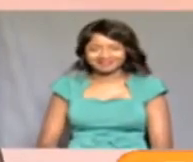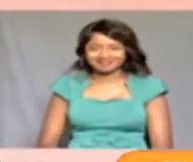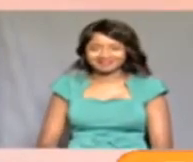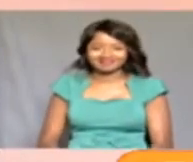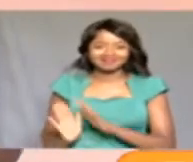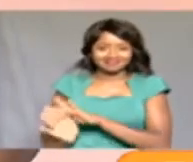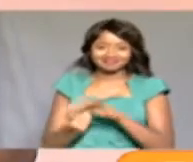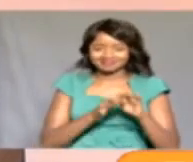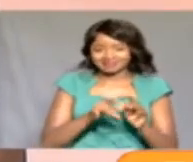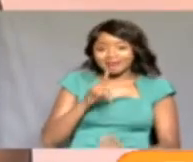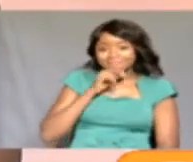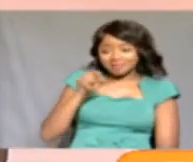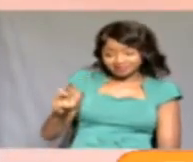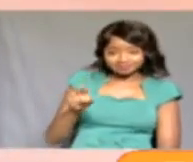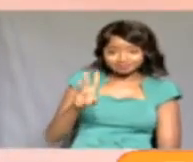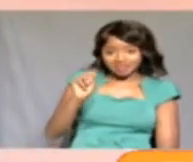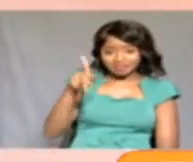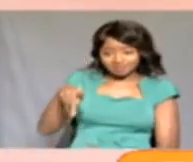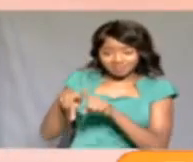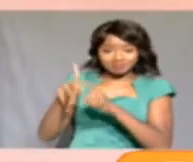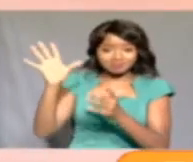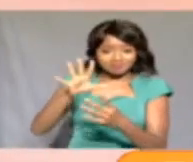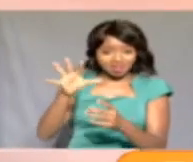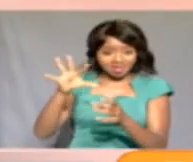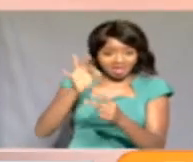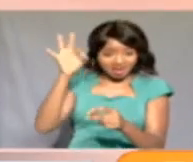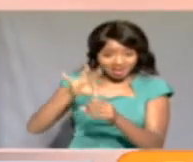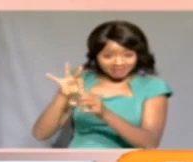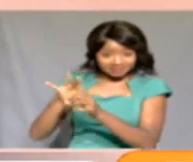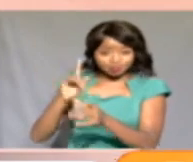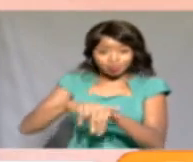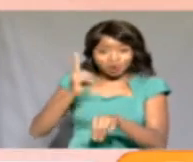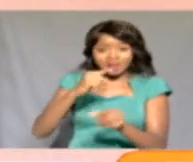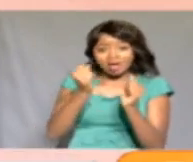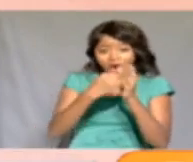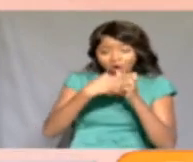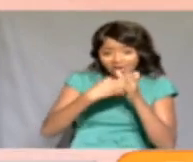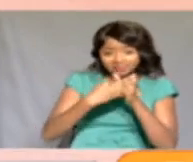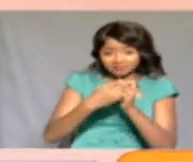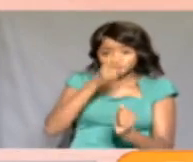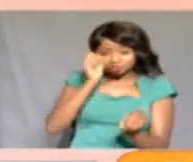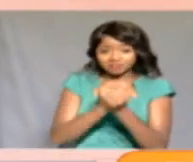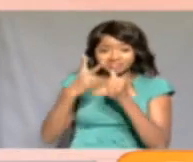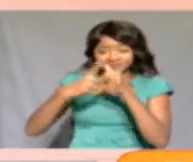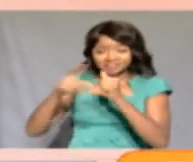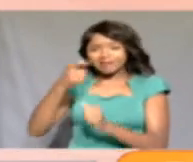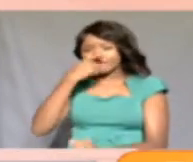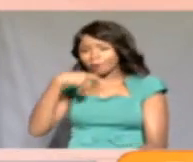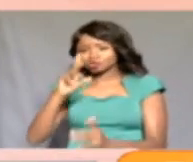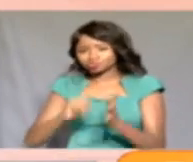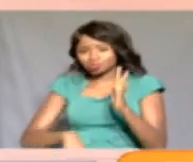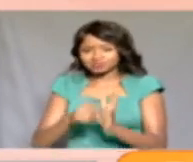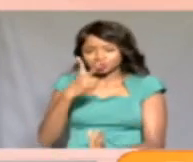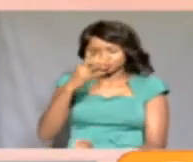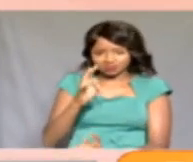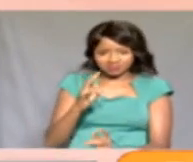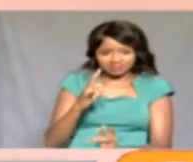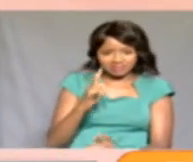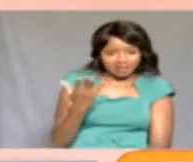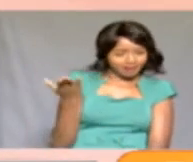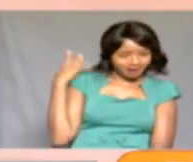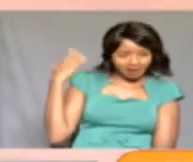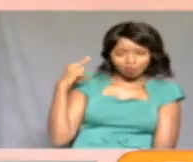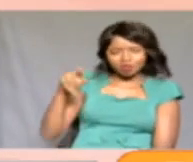Now, he was elected in August 2017 at the age of 23, the youngest ever Kenyan member of parliament. He